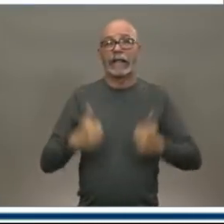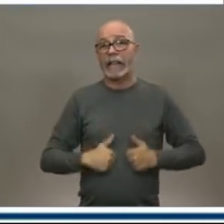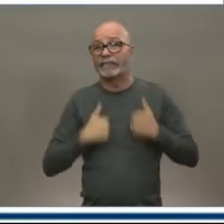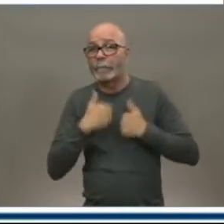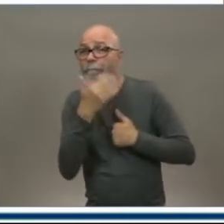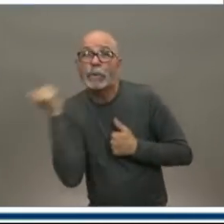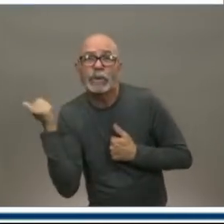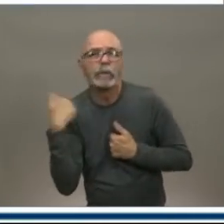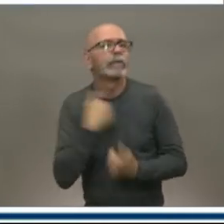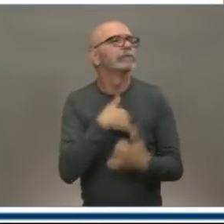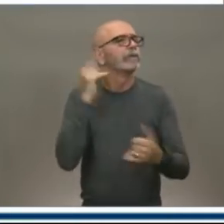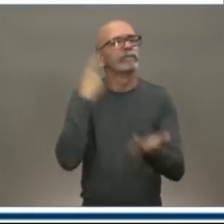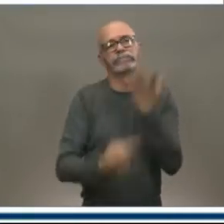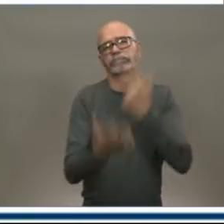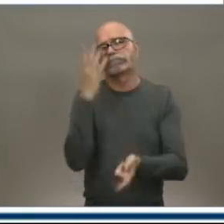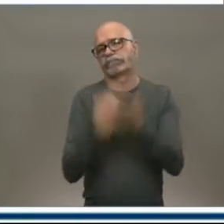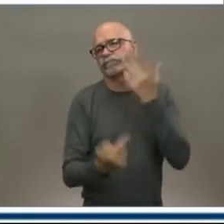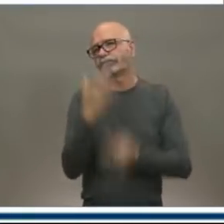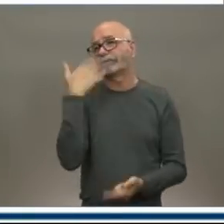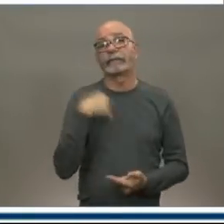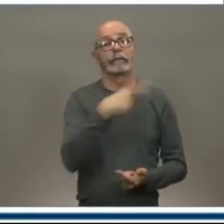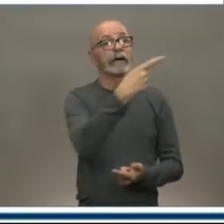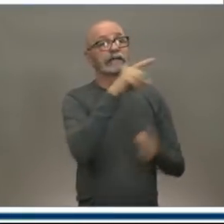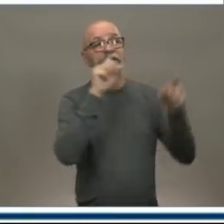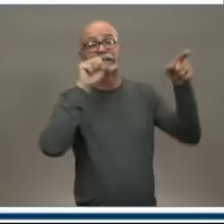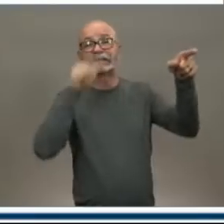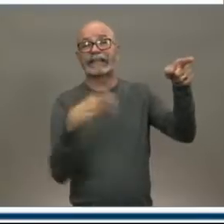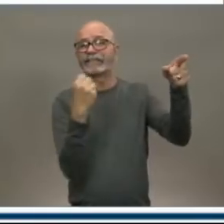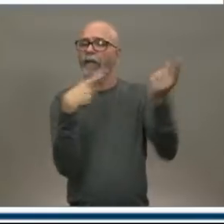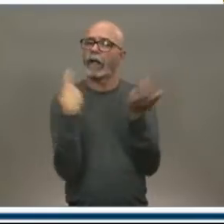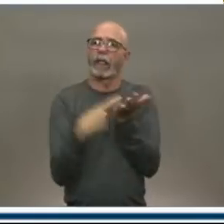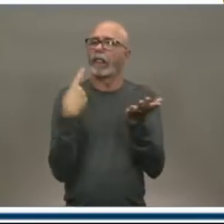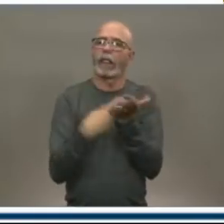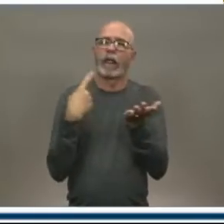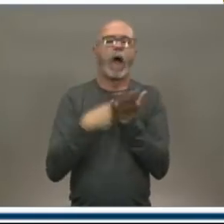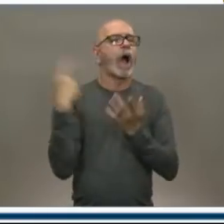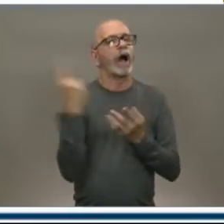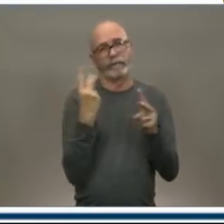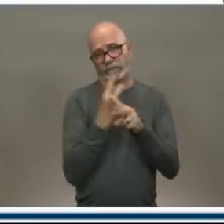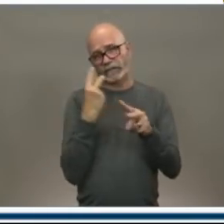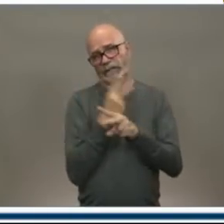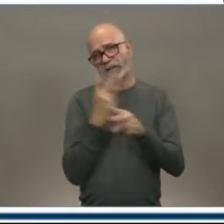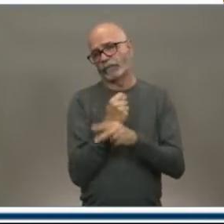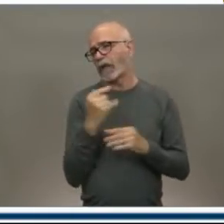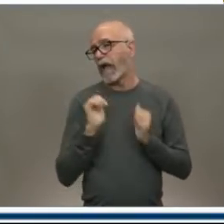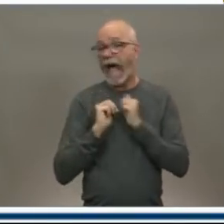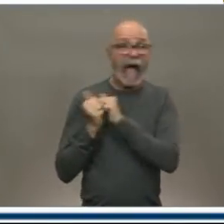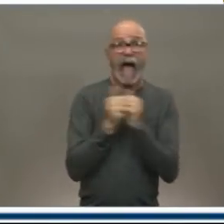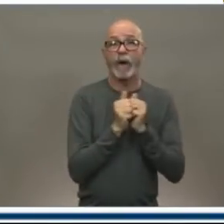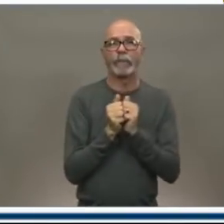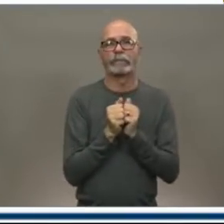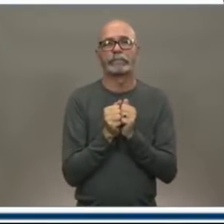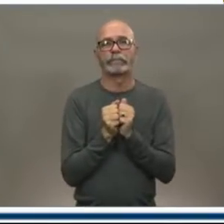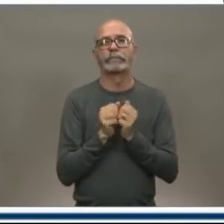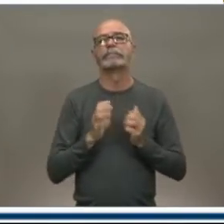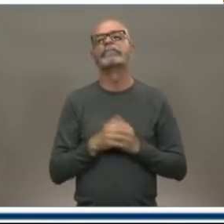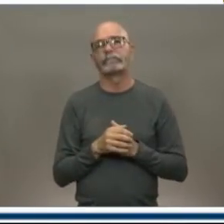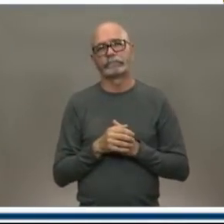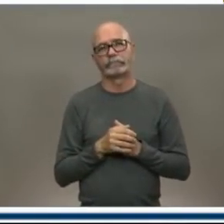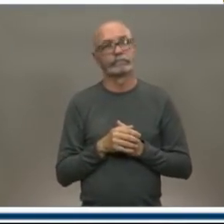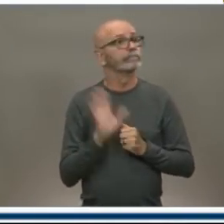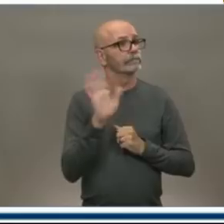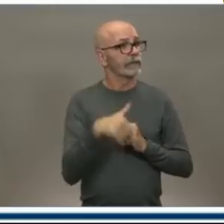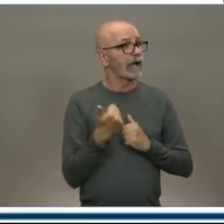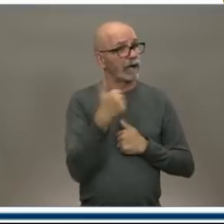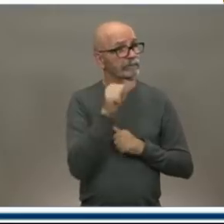conversations that we have with the Premier's office all the time. Go ahead with your follow-up, Keith. Yeah, just to follow up, I wonder if that so-called dance